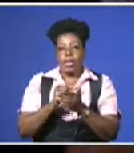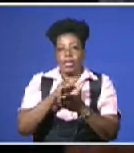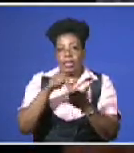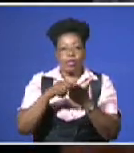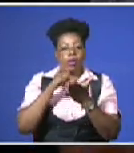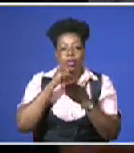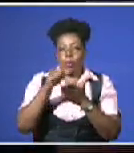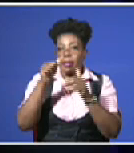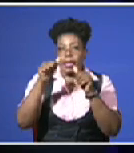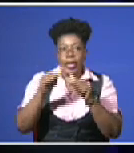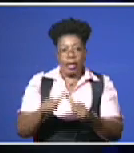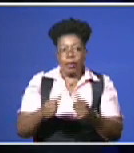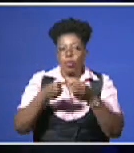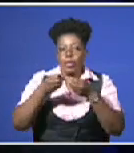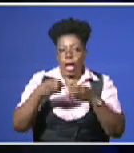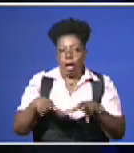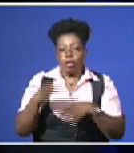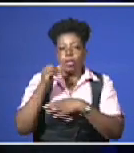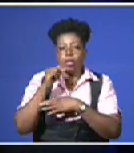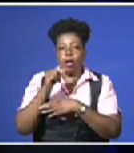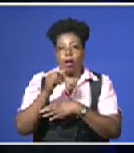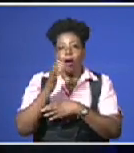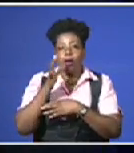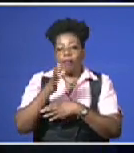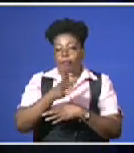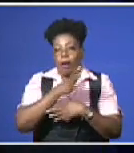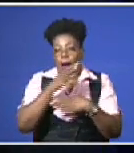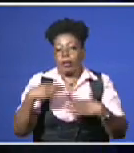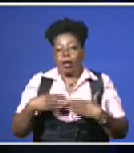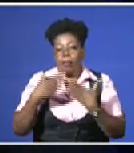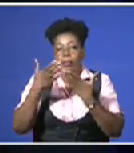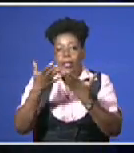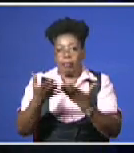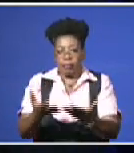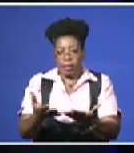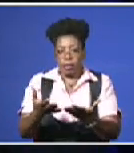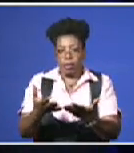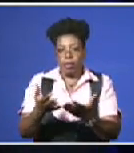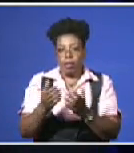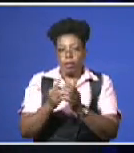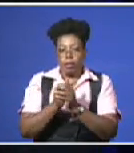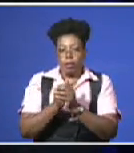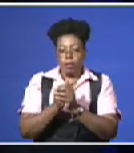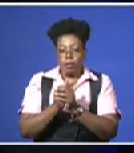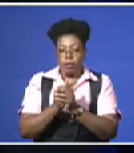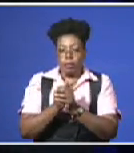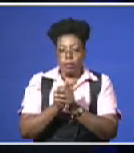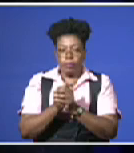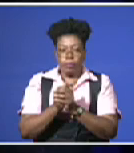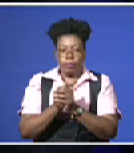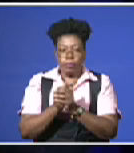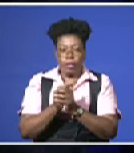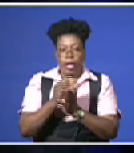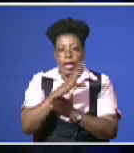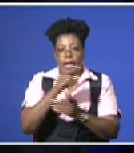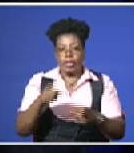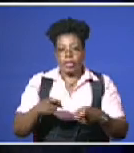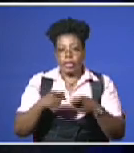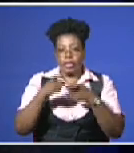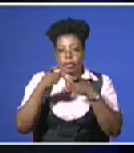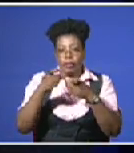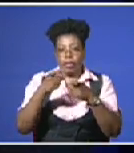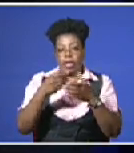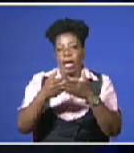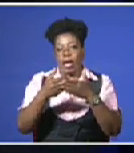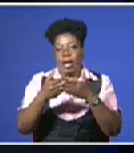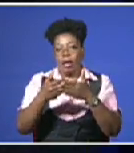been possible without the firm commitment to forecasting accurate yields and providing advanced